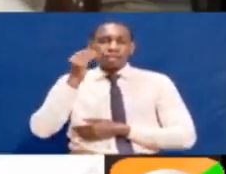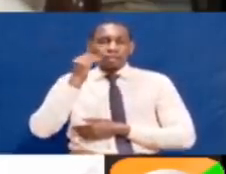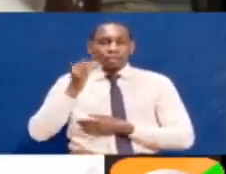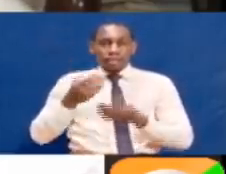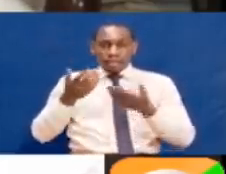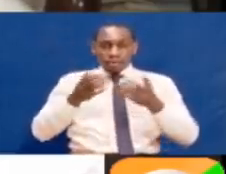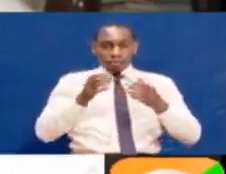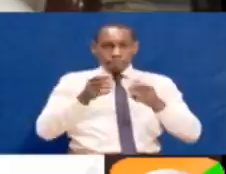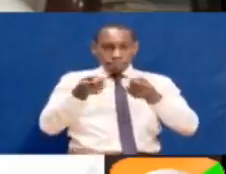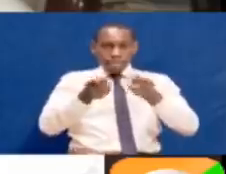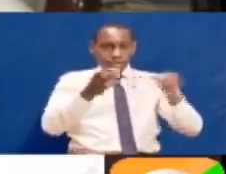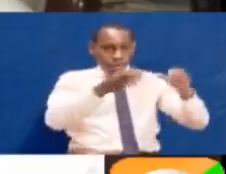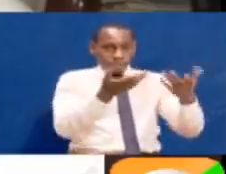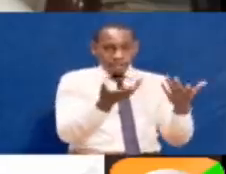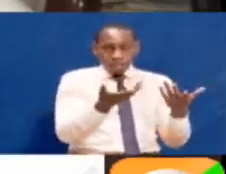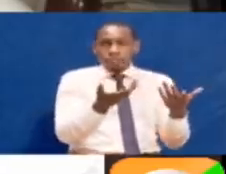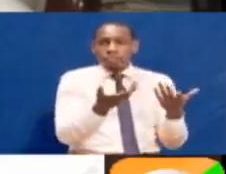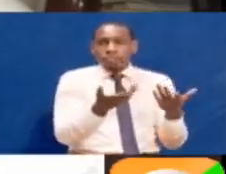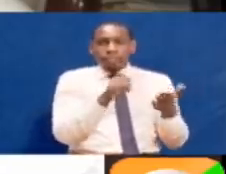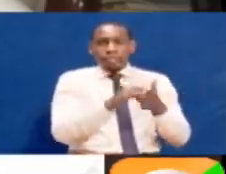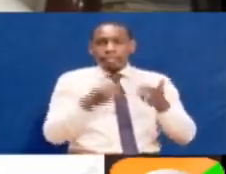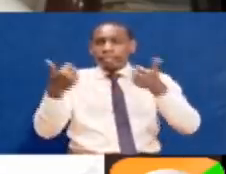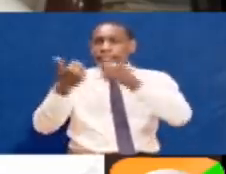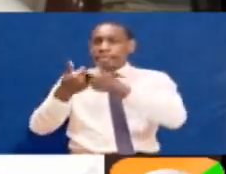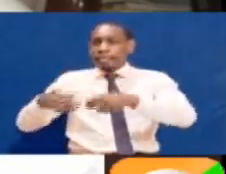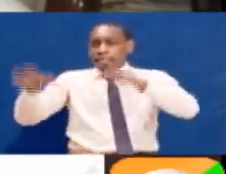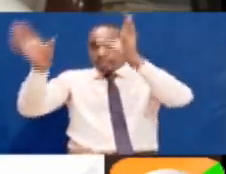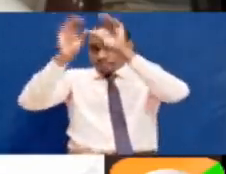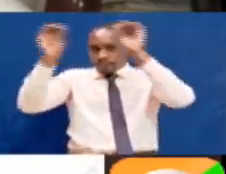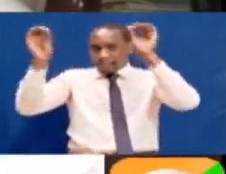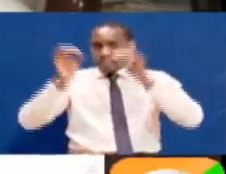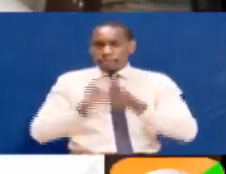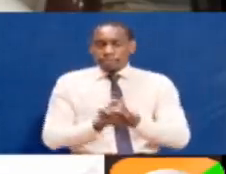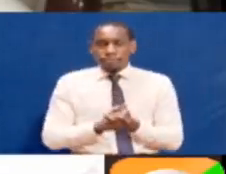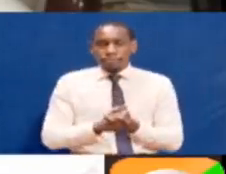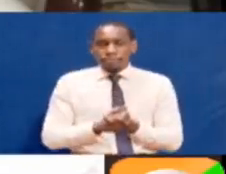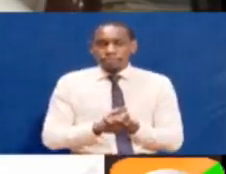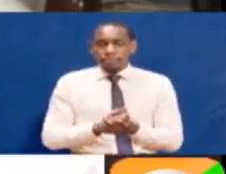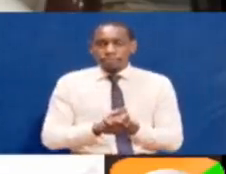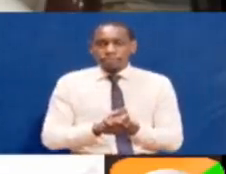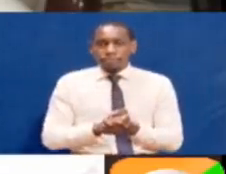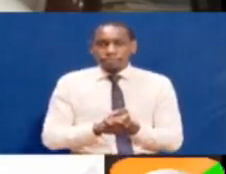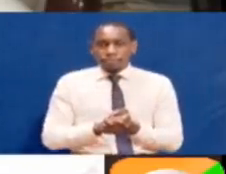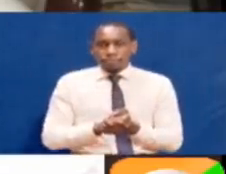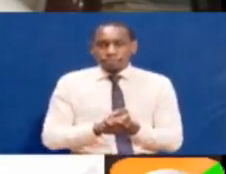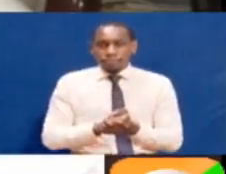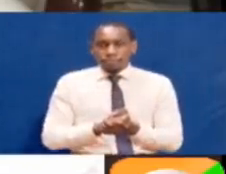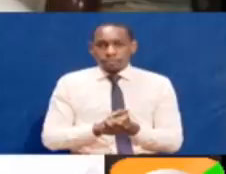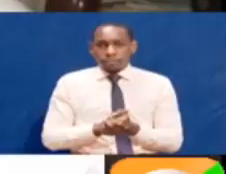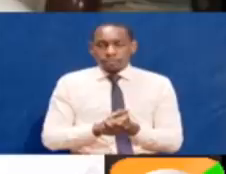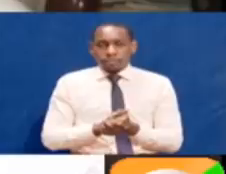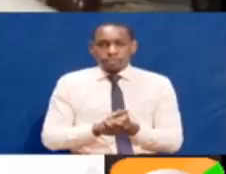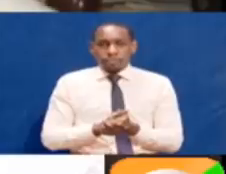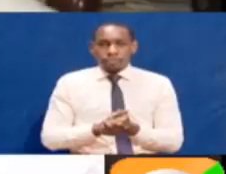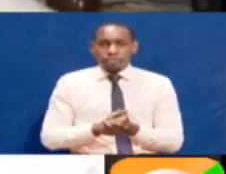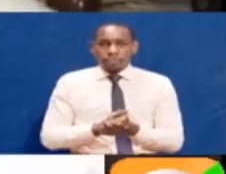have categorized it to mean that I am fighting the president, I'm fighting the